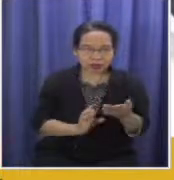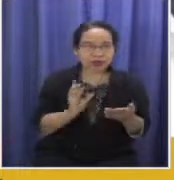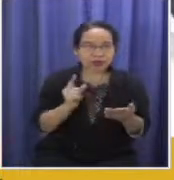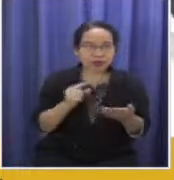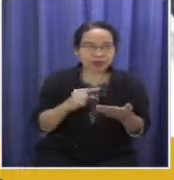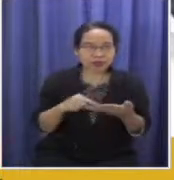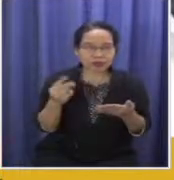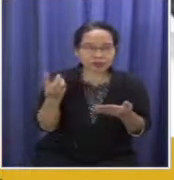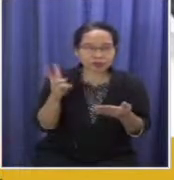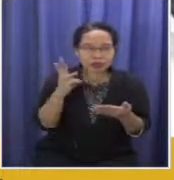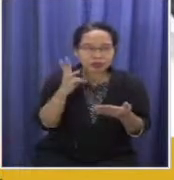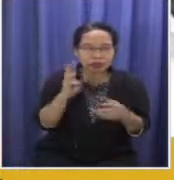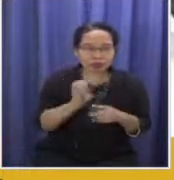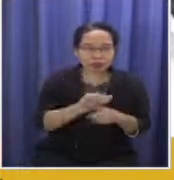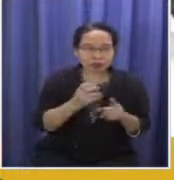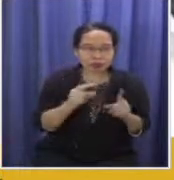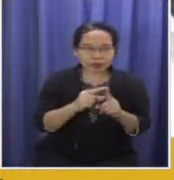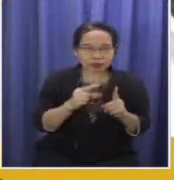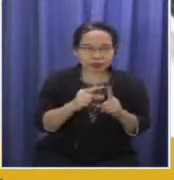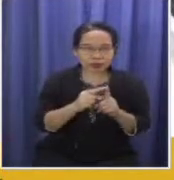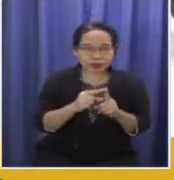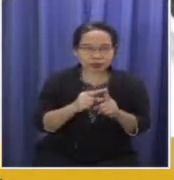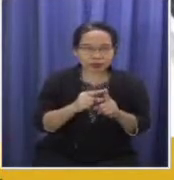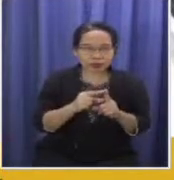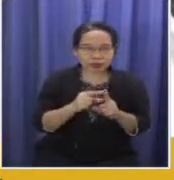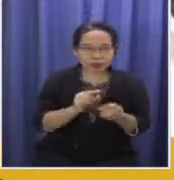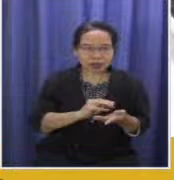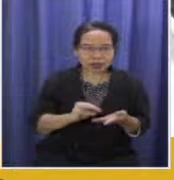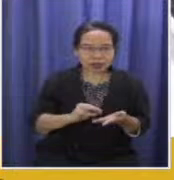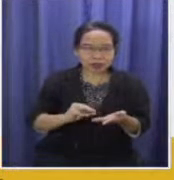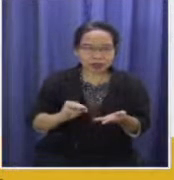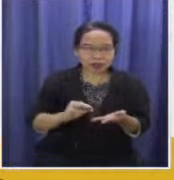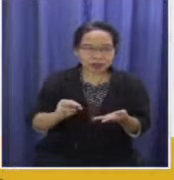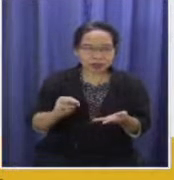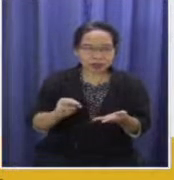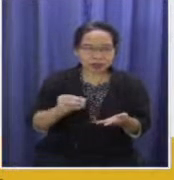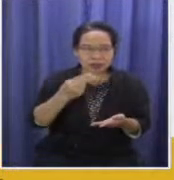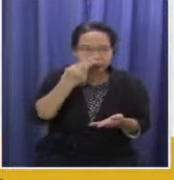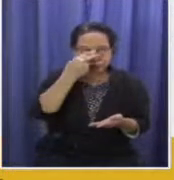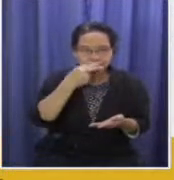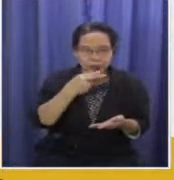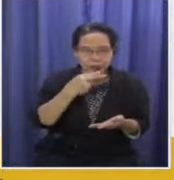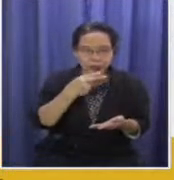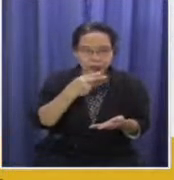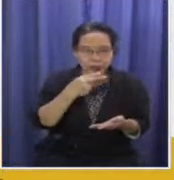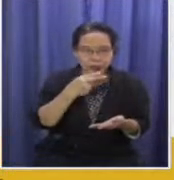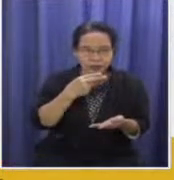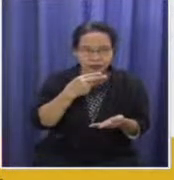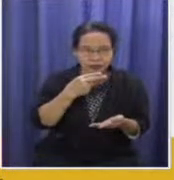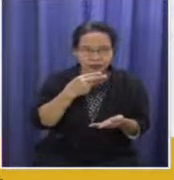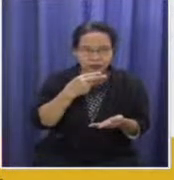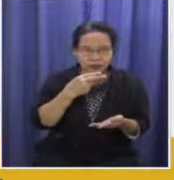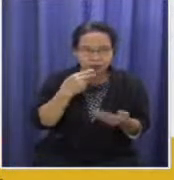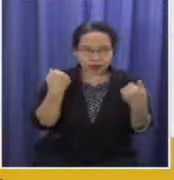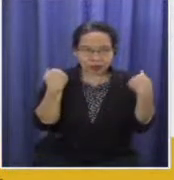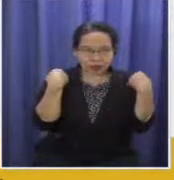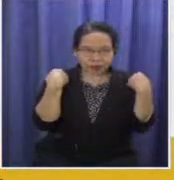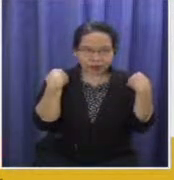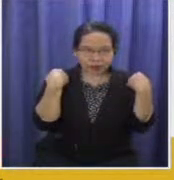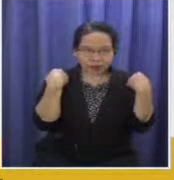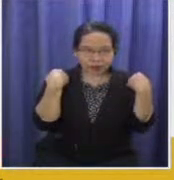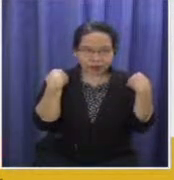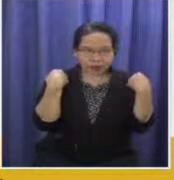because every word in the manuscripts of the Hebrew have